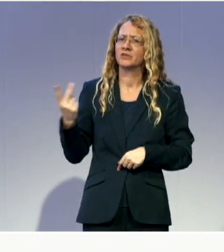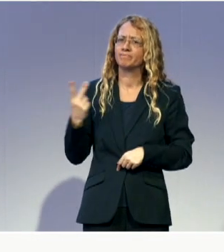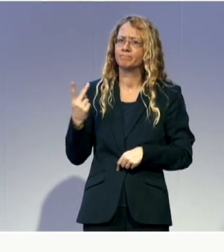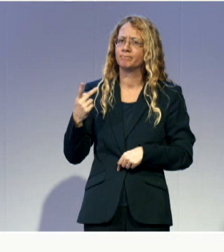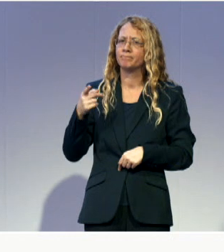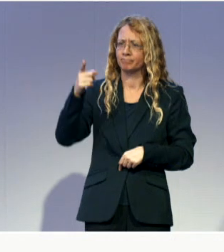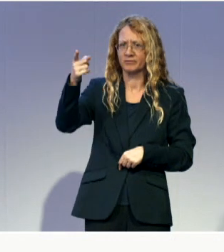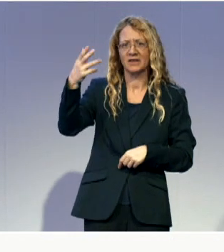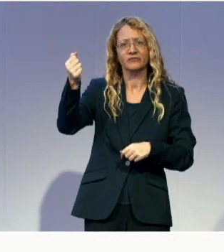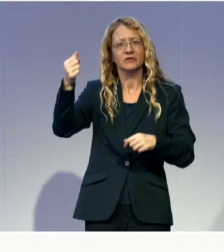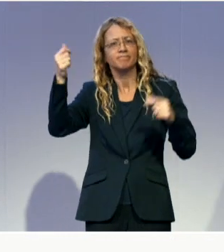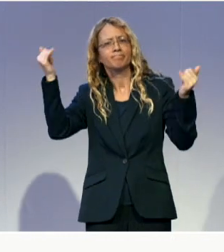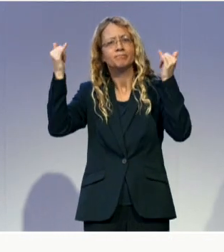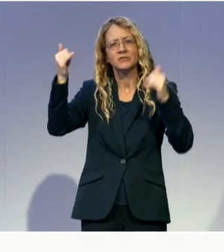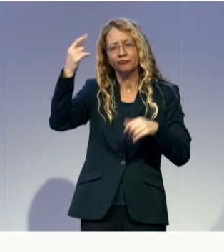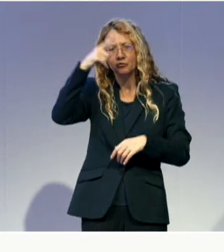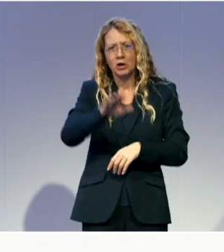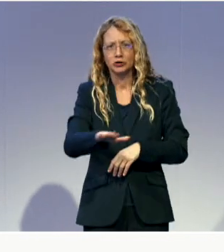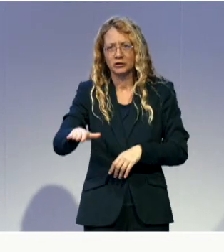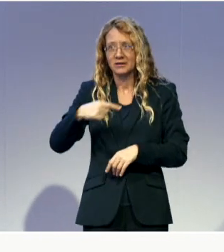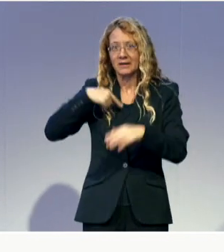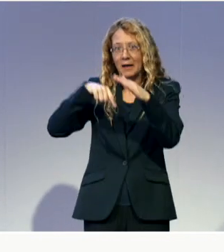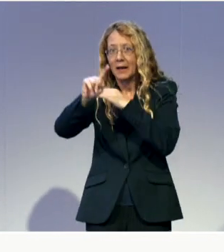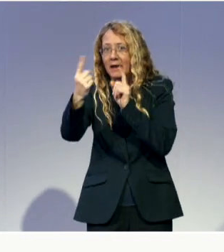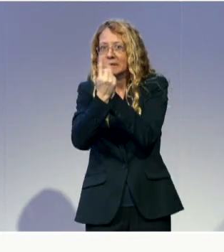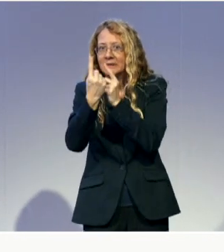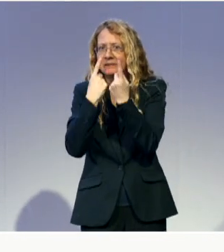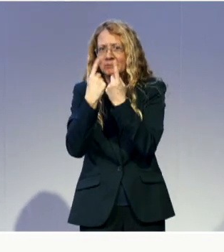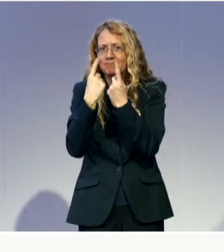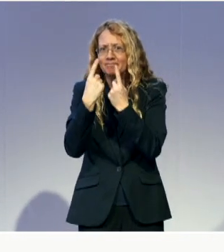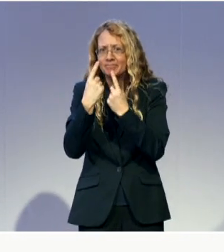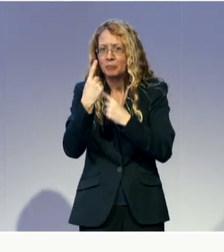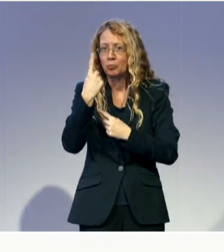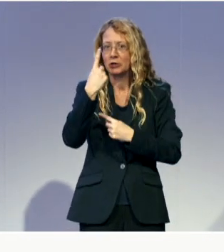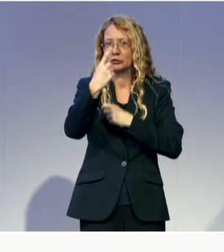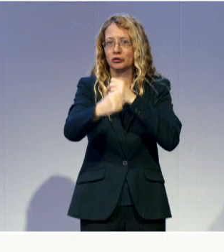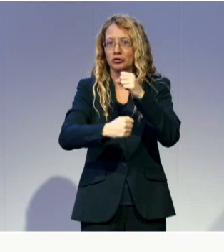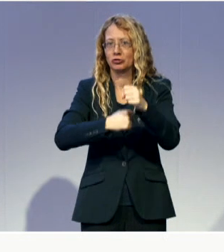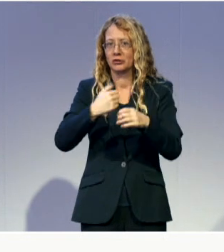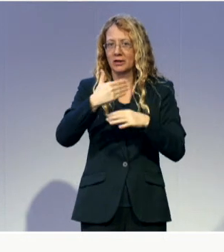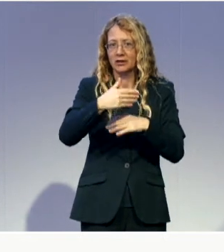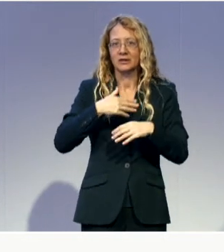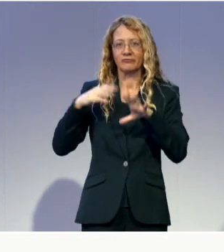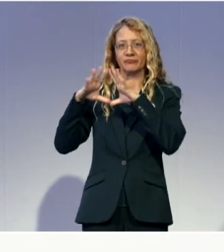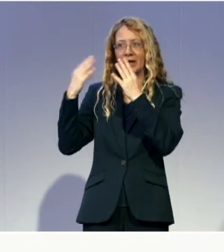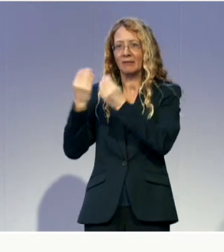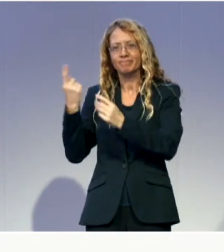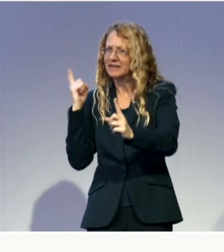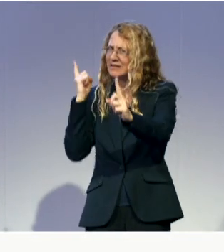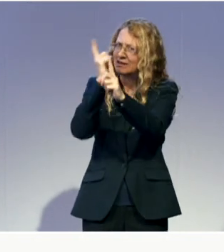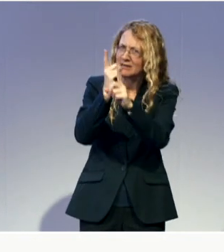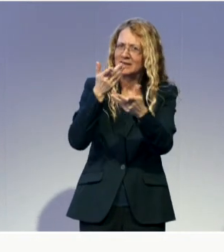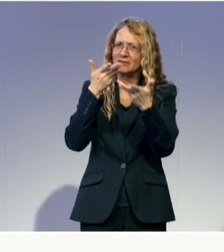And a year after that, after many interactions that my family had with the school